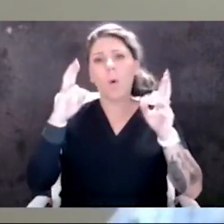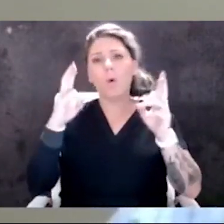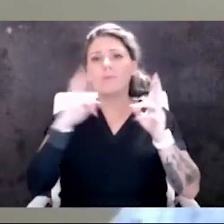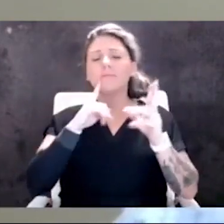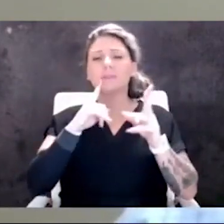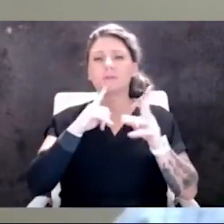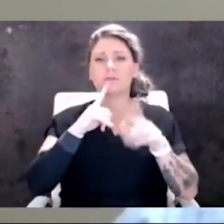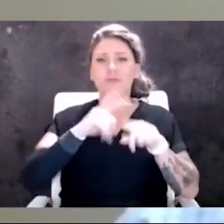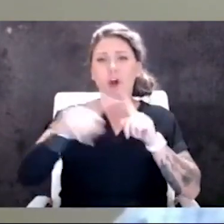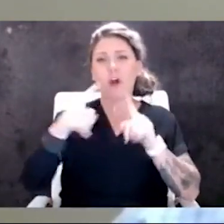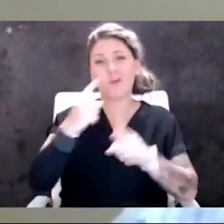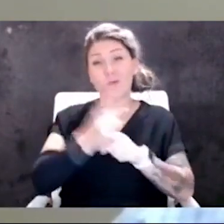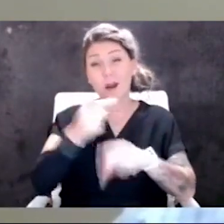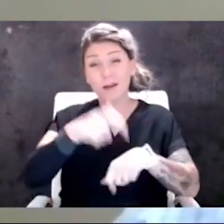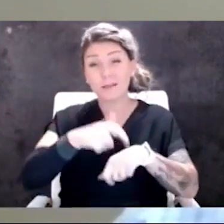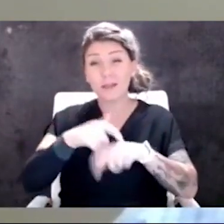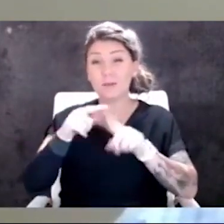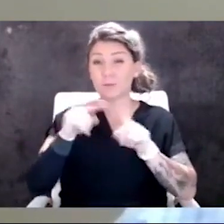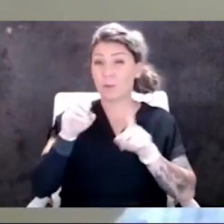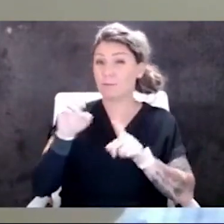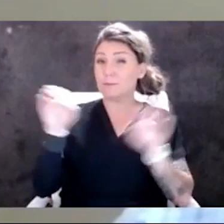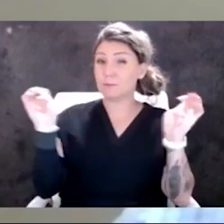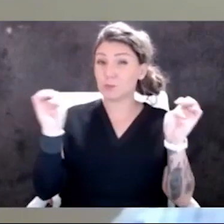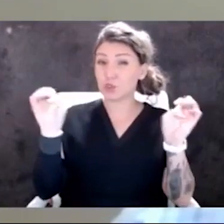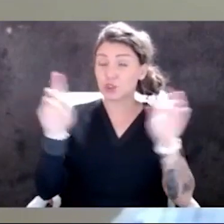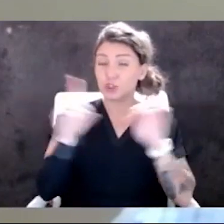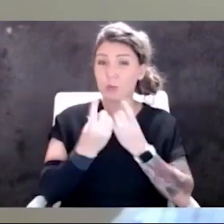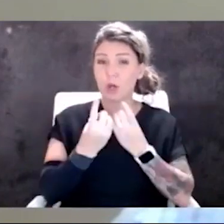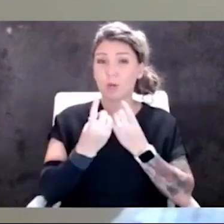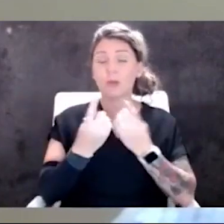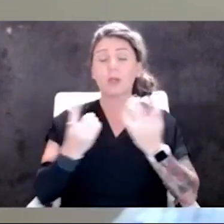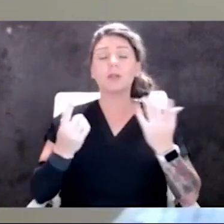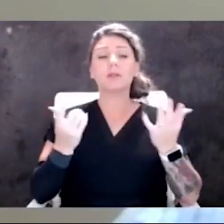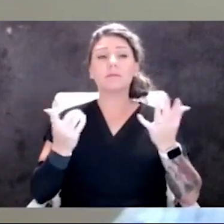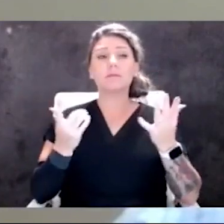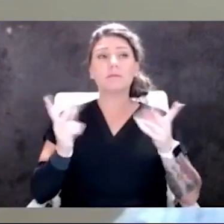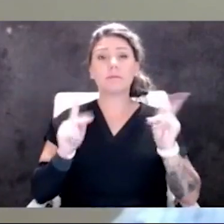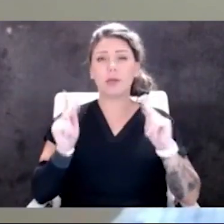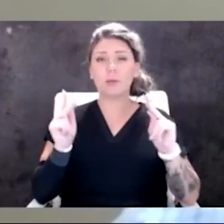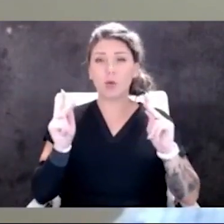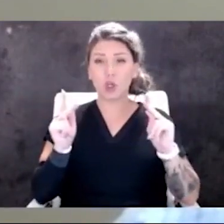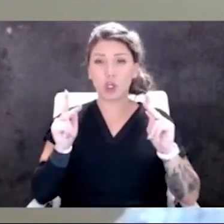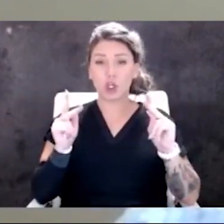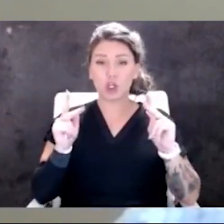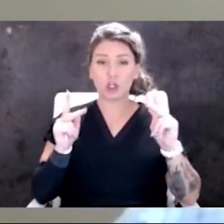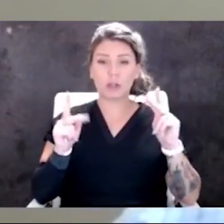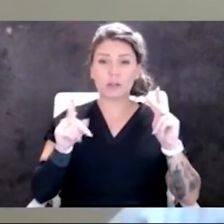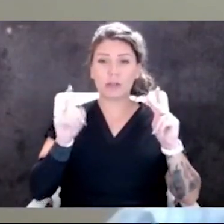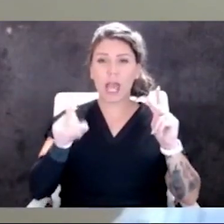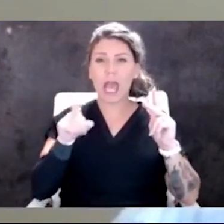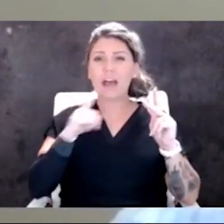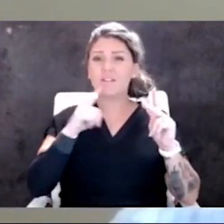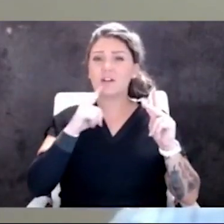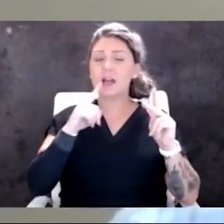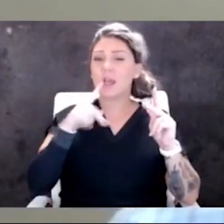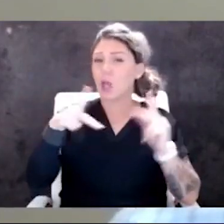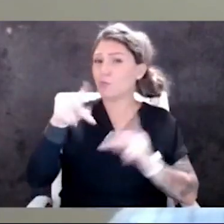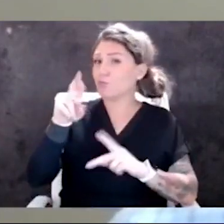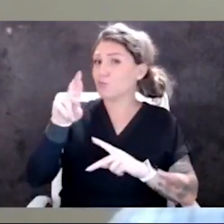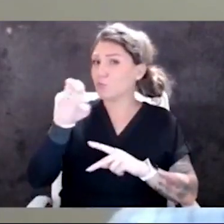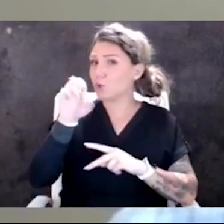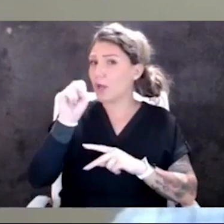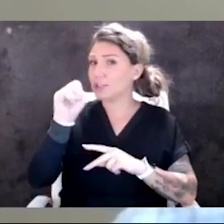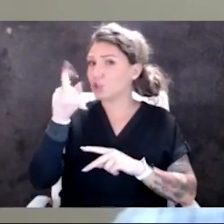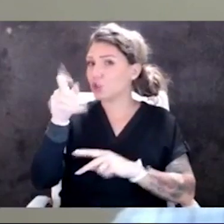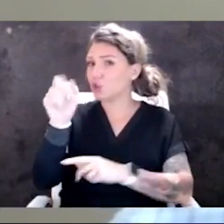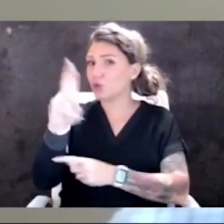our emergency department, for people who have pressors initiated or intubated, because we're not able to